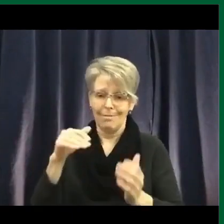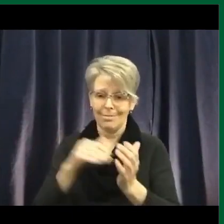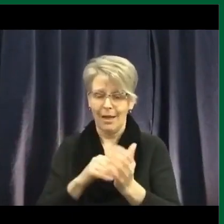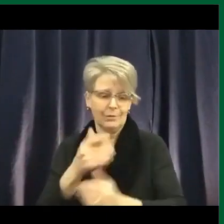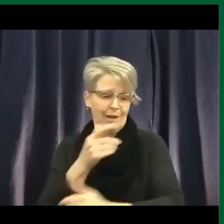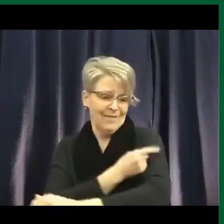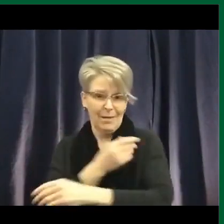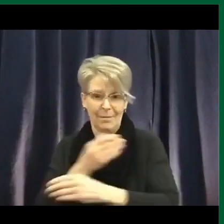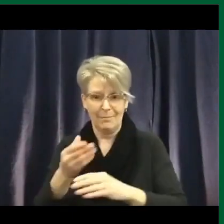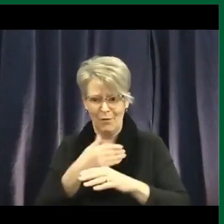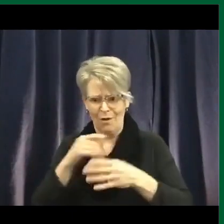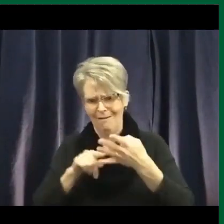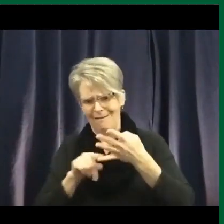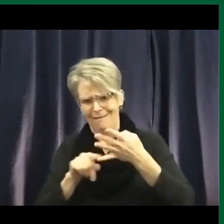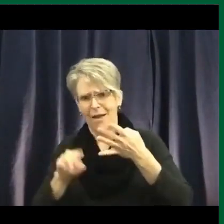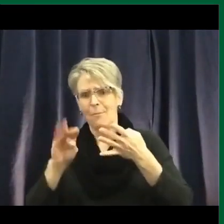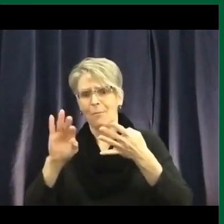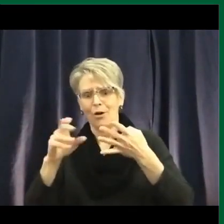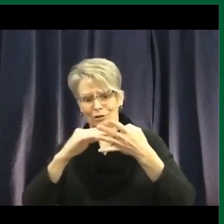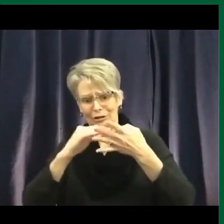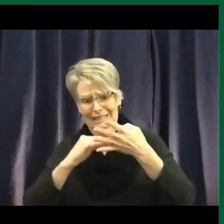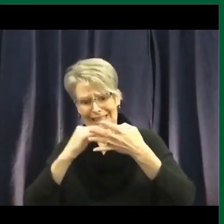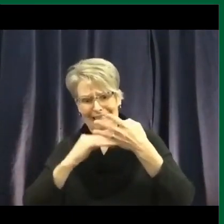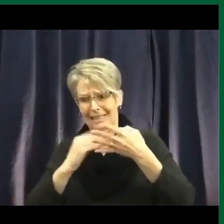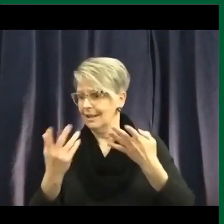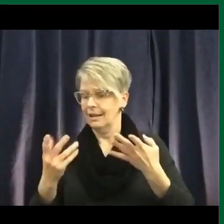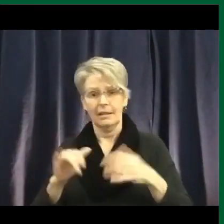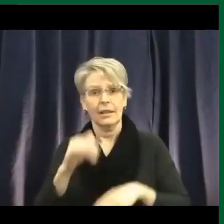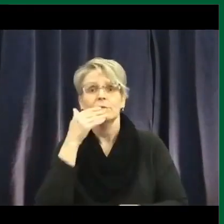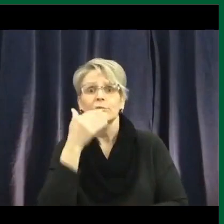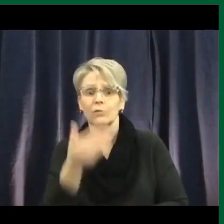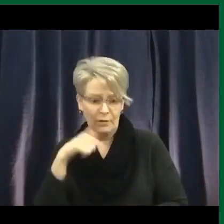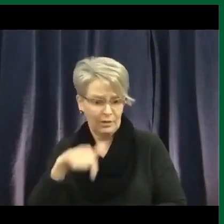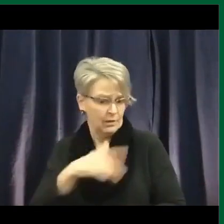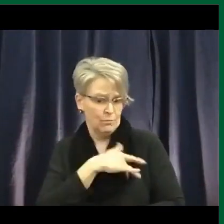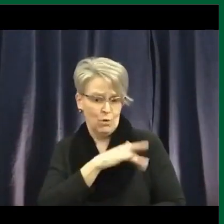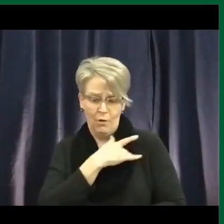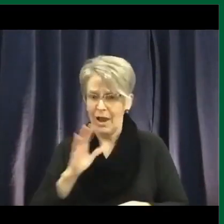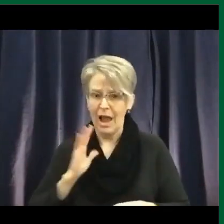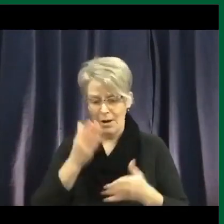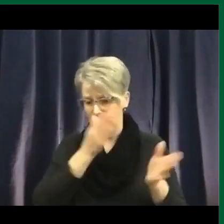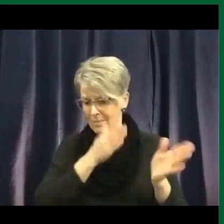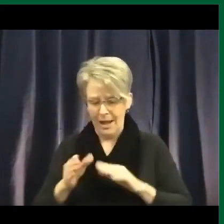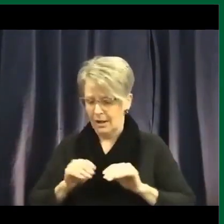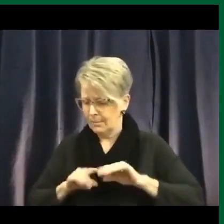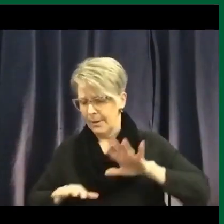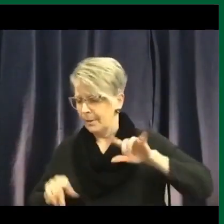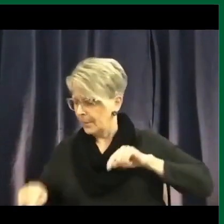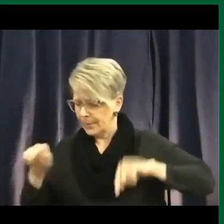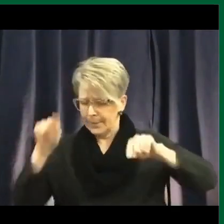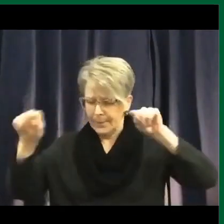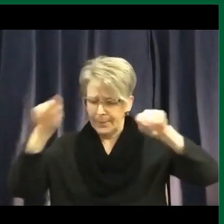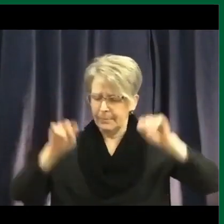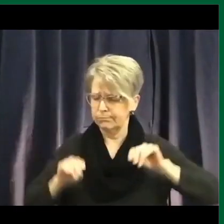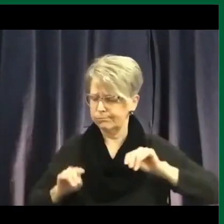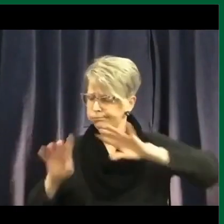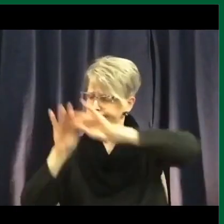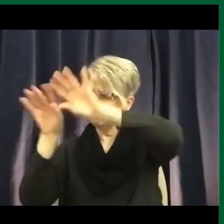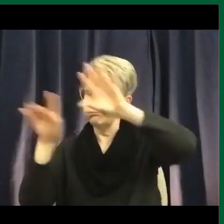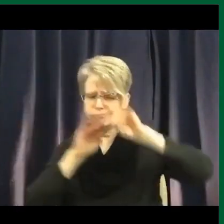month. That is good for this province, and with our robust plan, we'll be able to provide those vaccines to Saskatchewan people